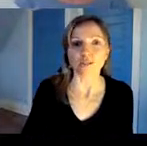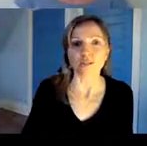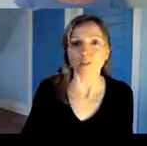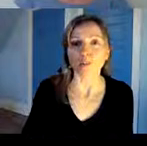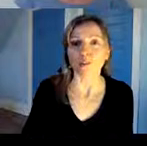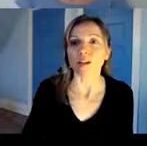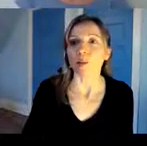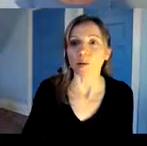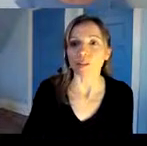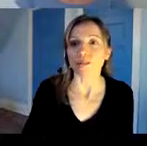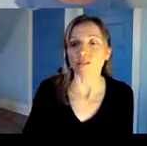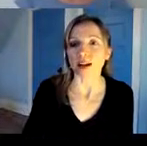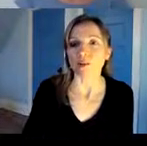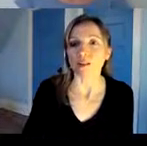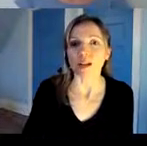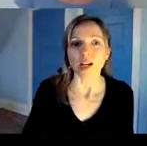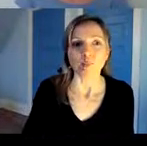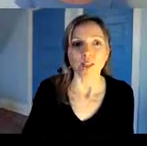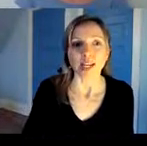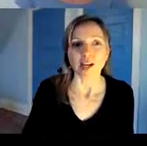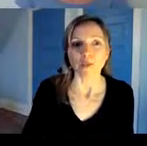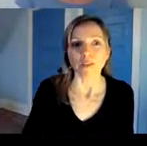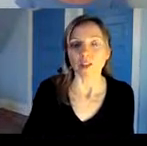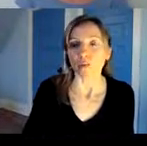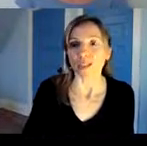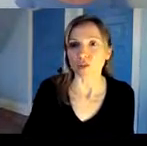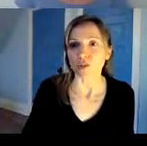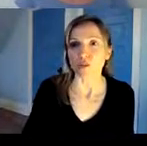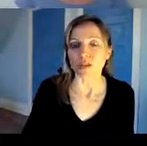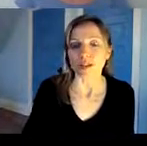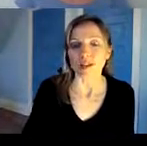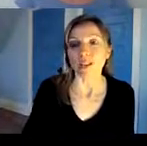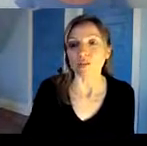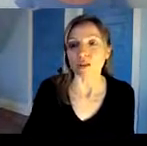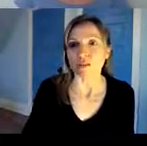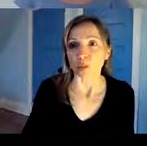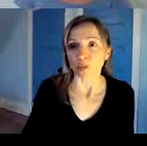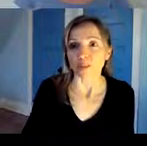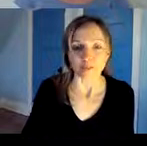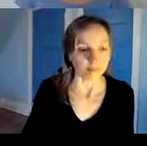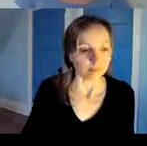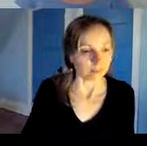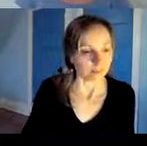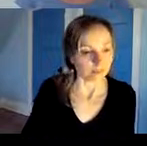can derive nourishment from a number of different flowers, but the caterpillar can only consume the leaves of